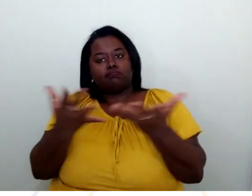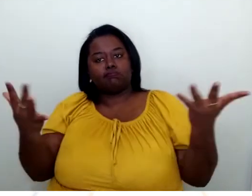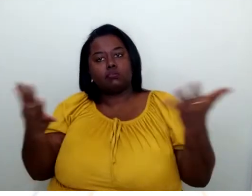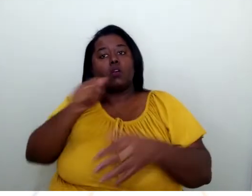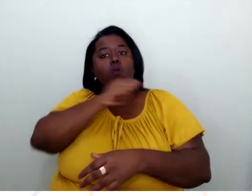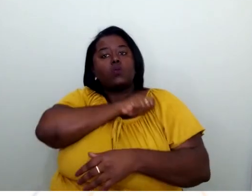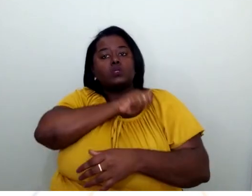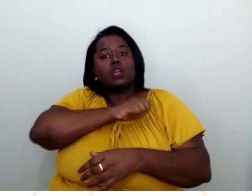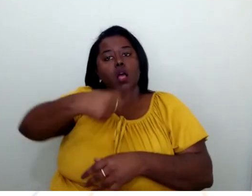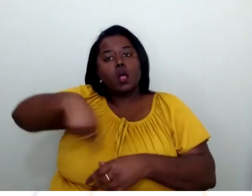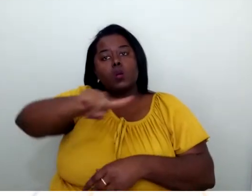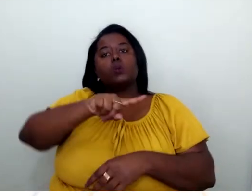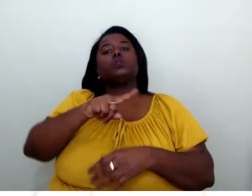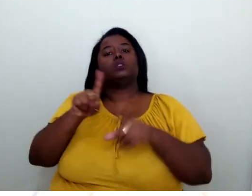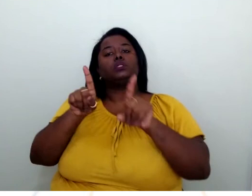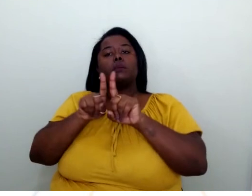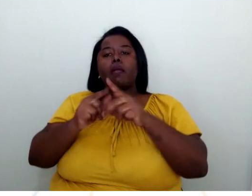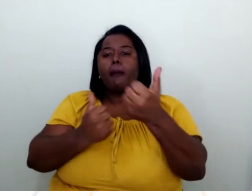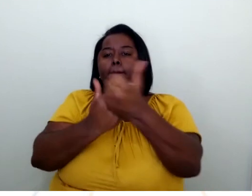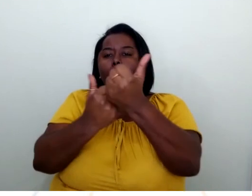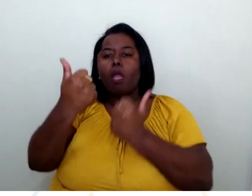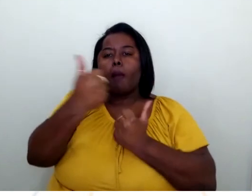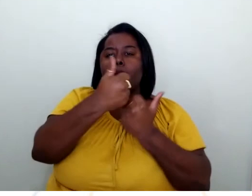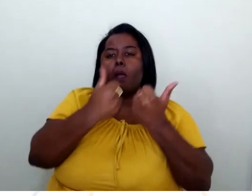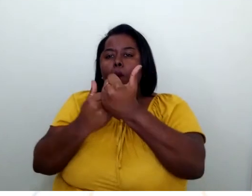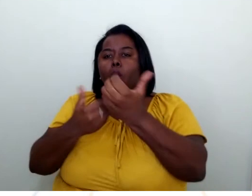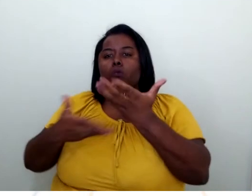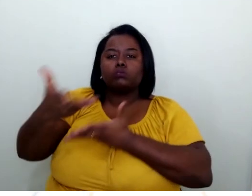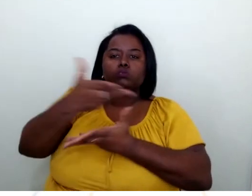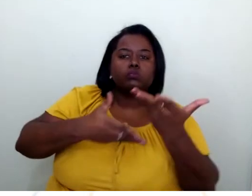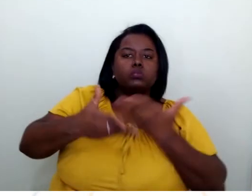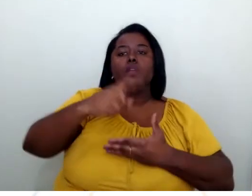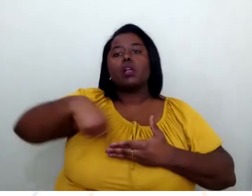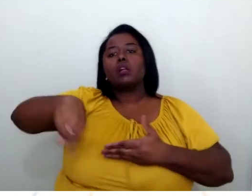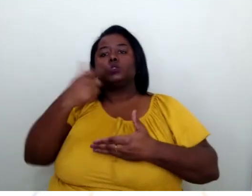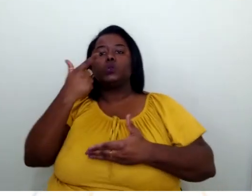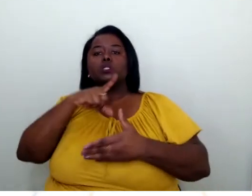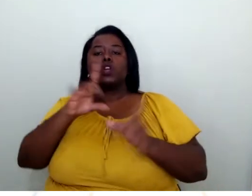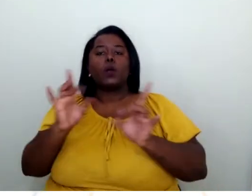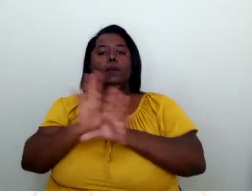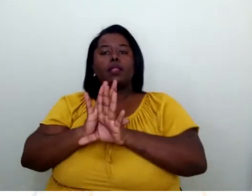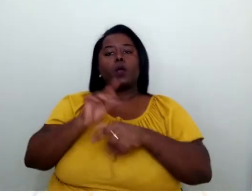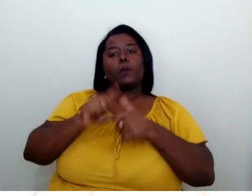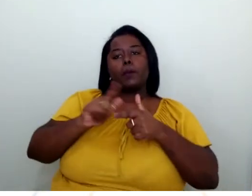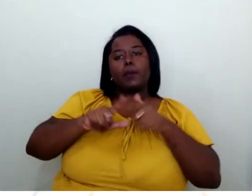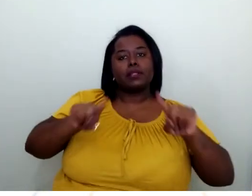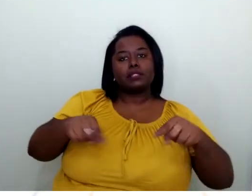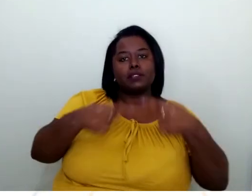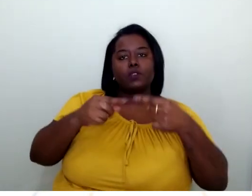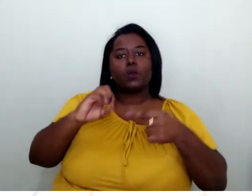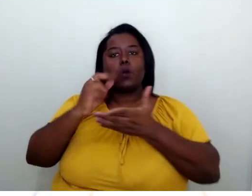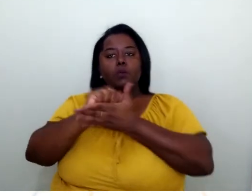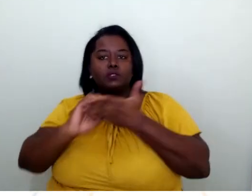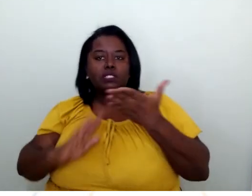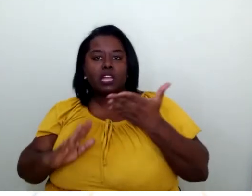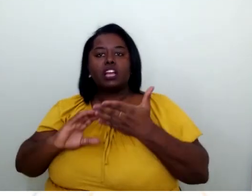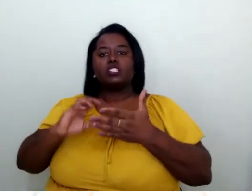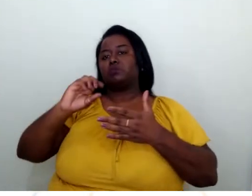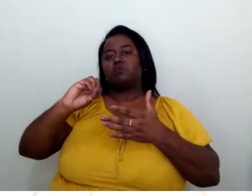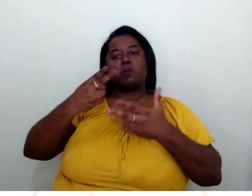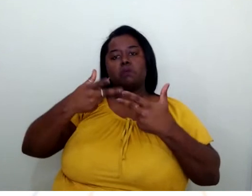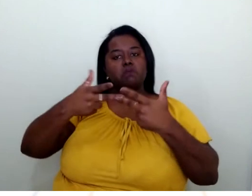they don't have a lot of experience in terms of learning and knowing how to provide constructive feedback to each other. The